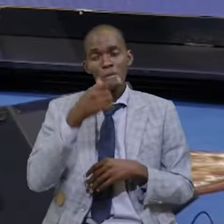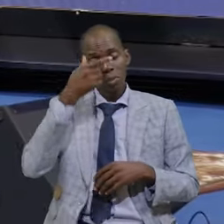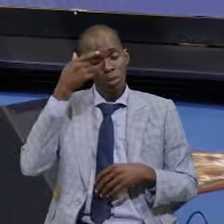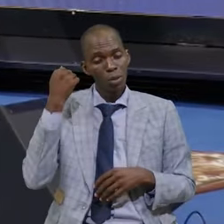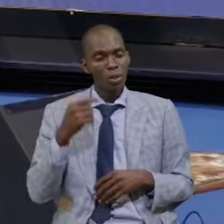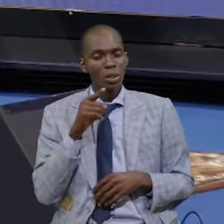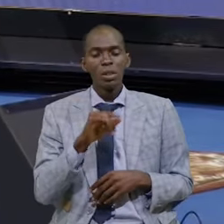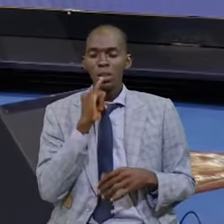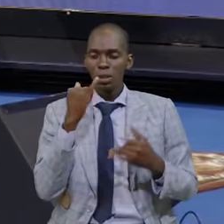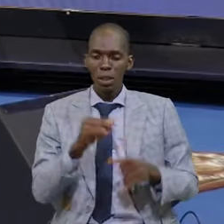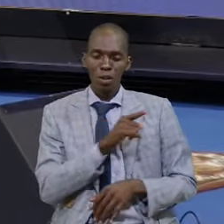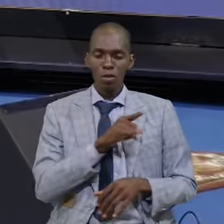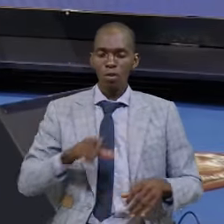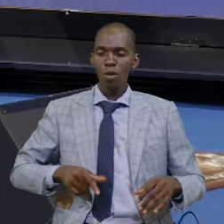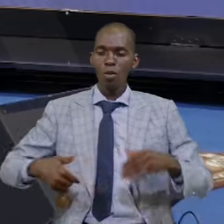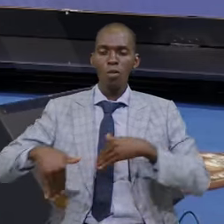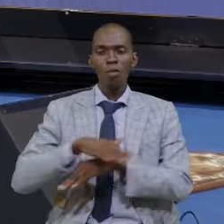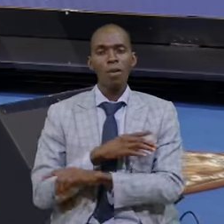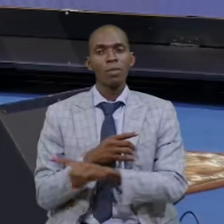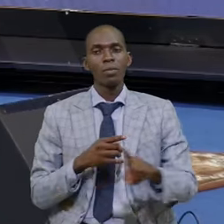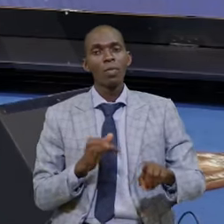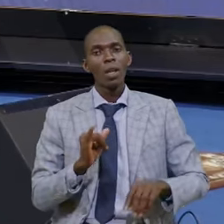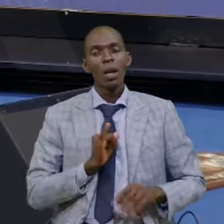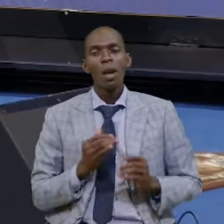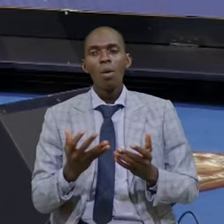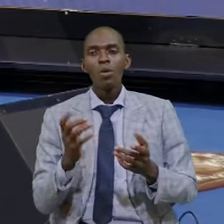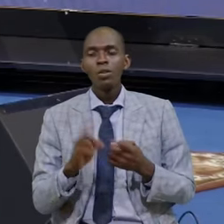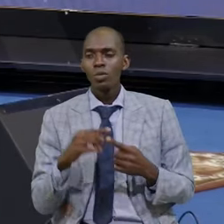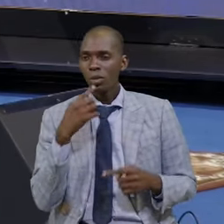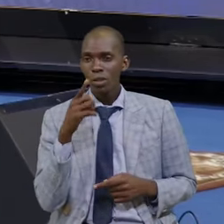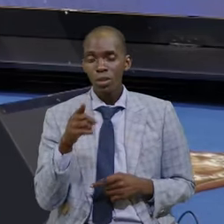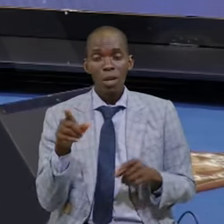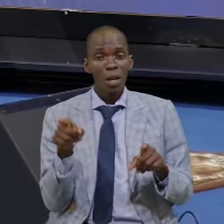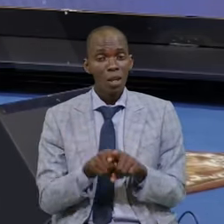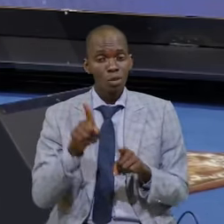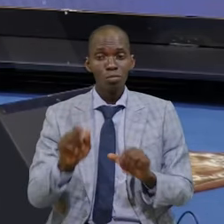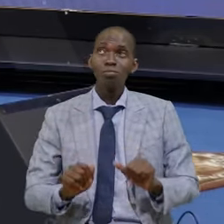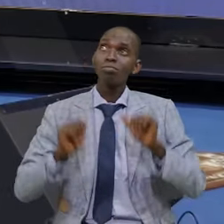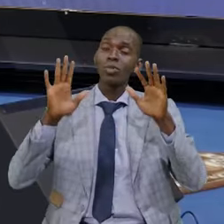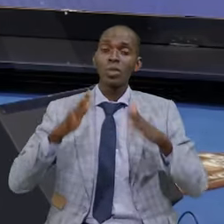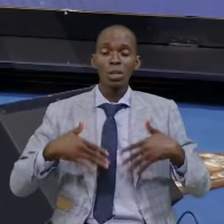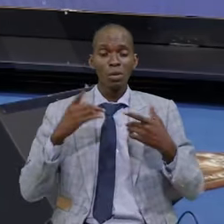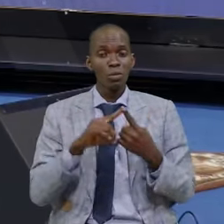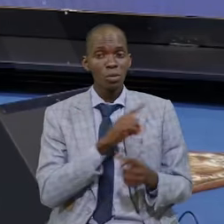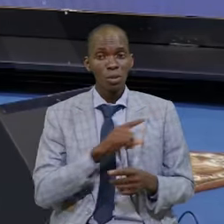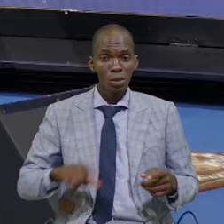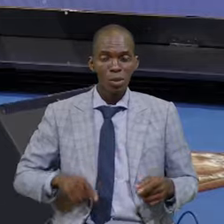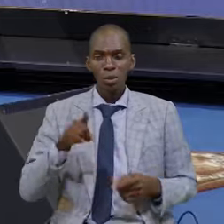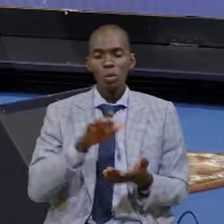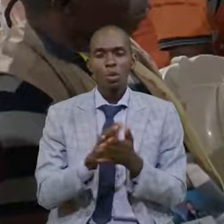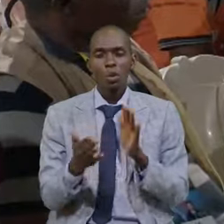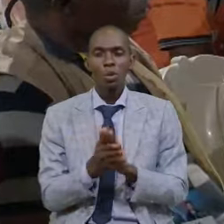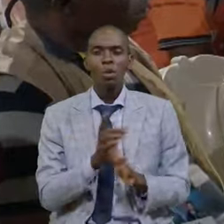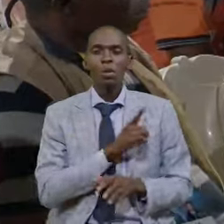the land. I want to tell you, as you surrender your life to Christ tonight, you become Lord in